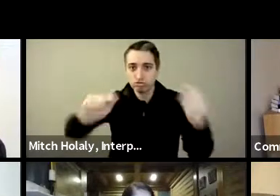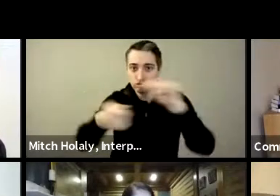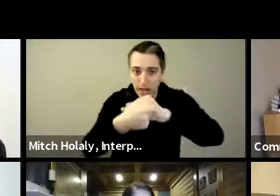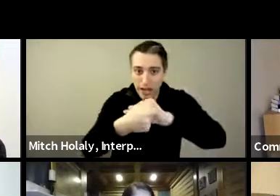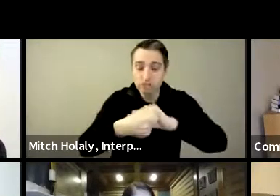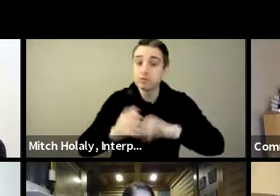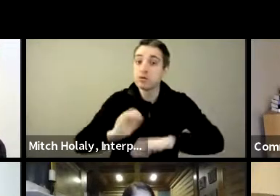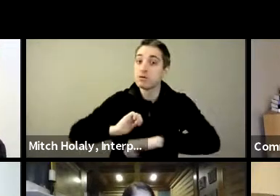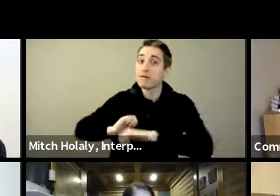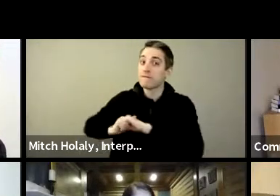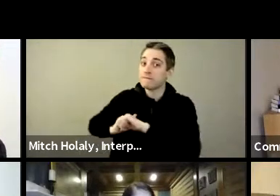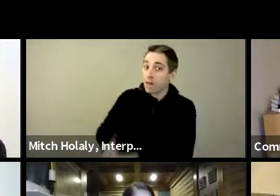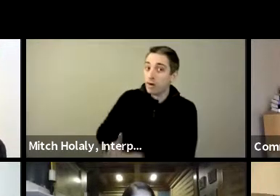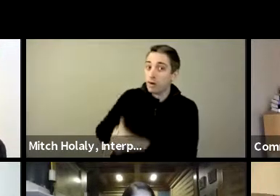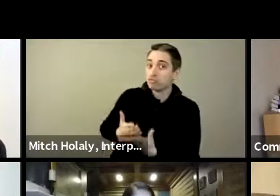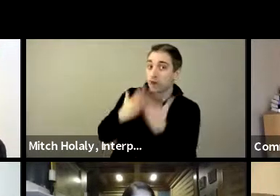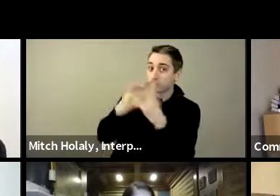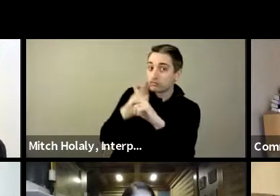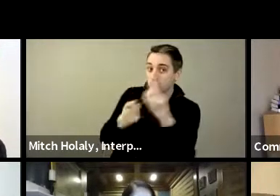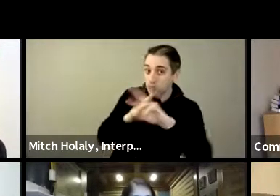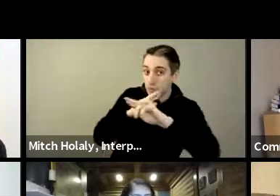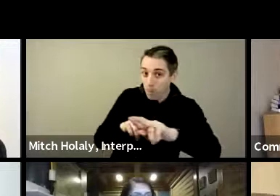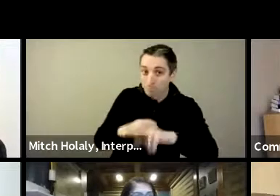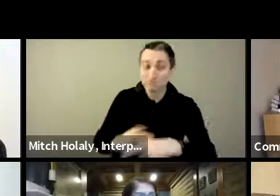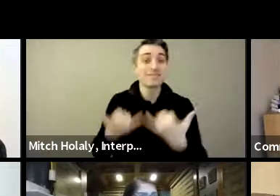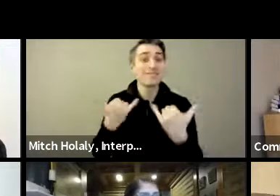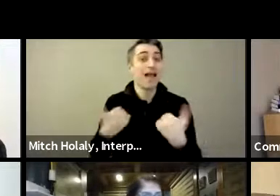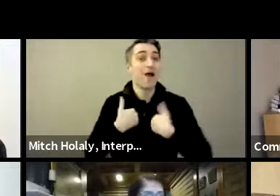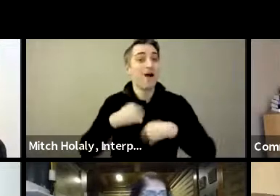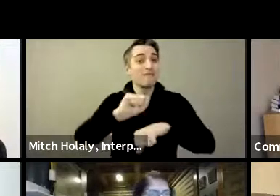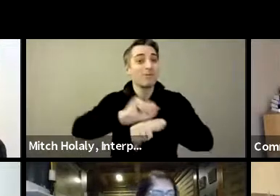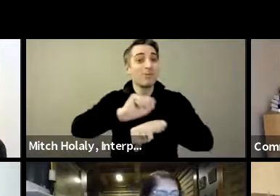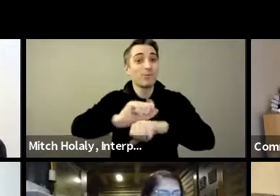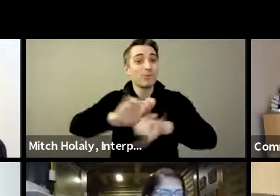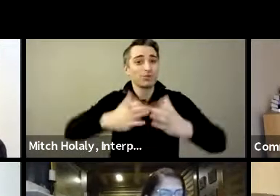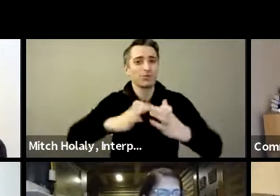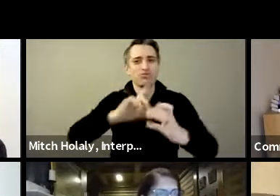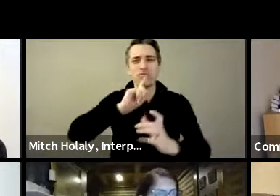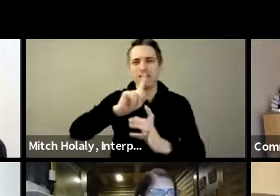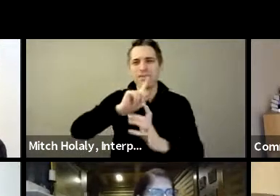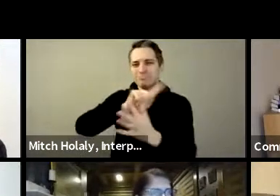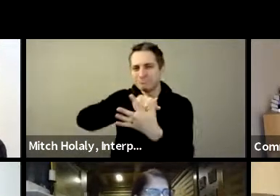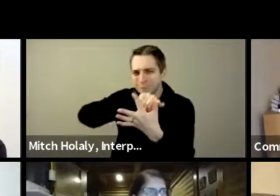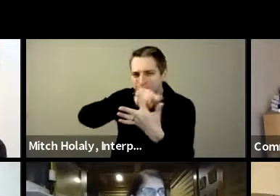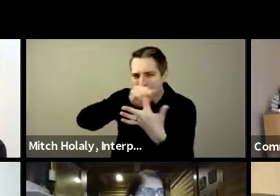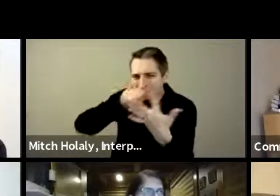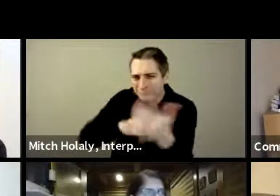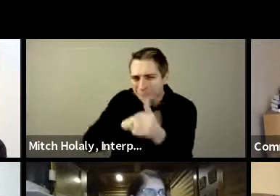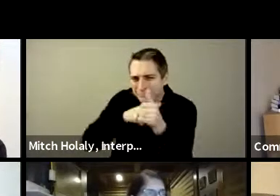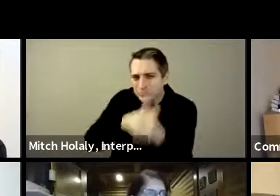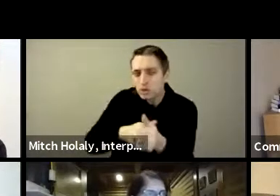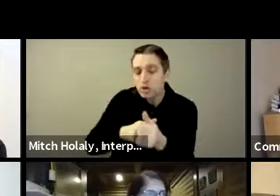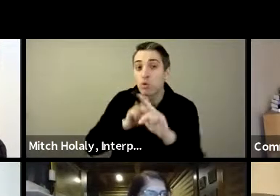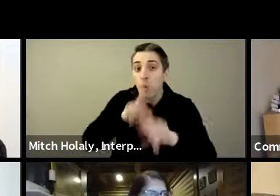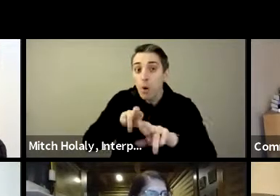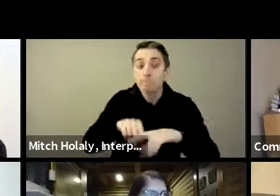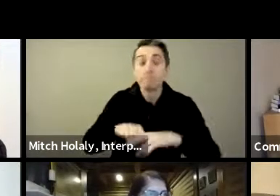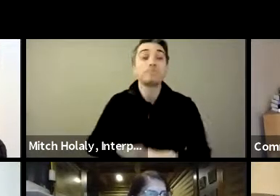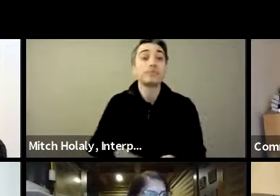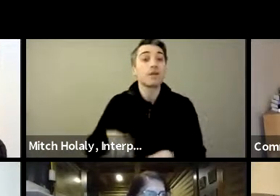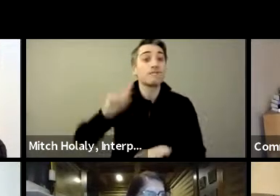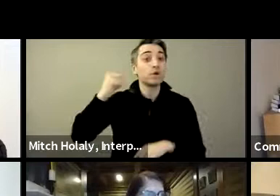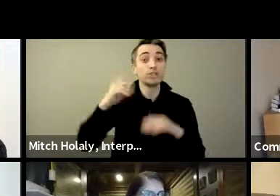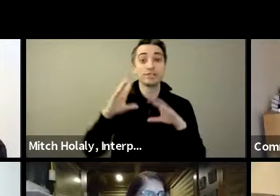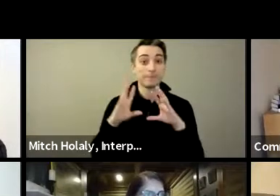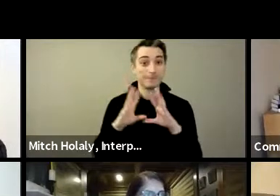the report. We have now created a work group centered on the recommendations from the report. Our first initial meeting